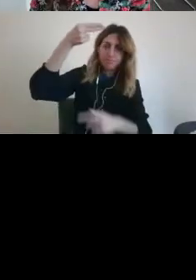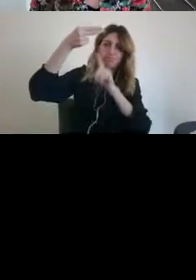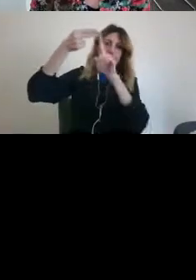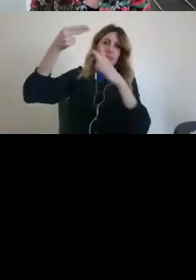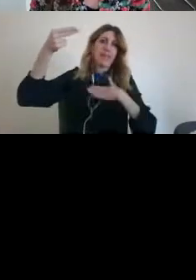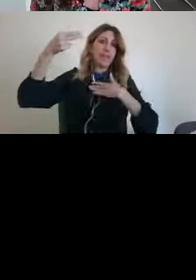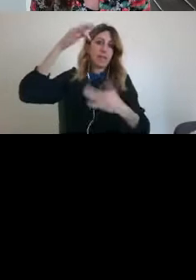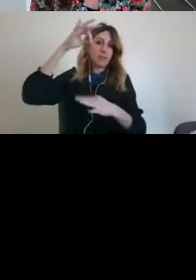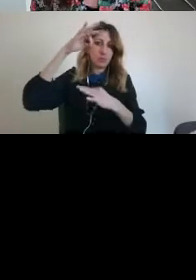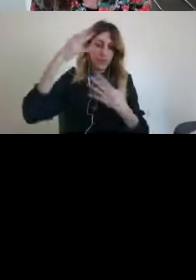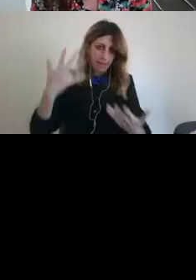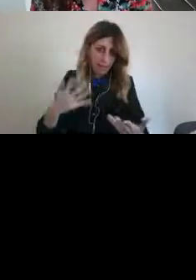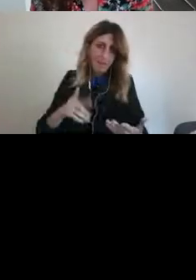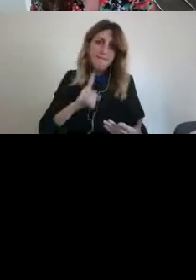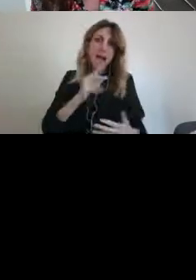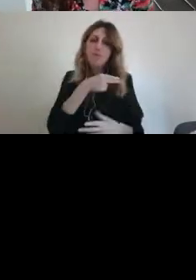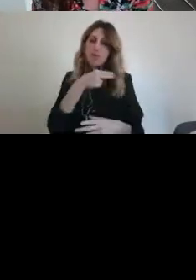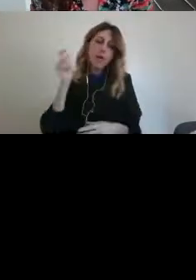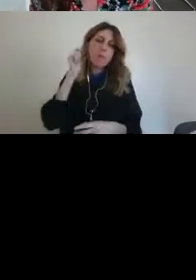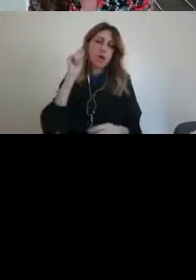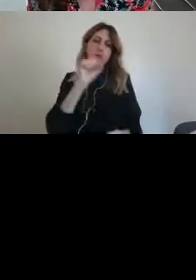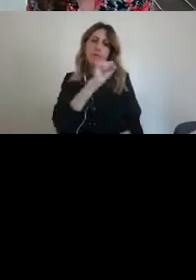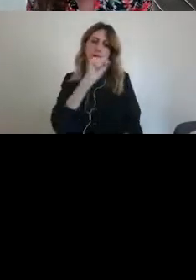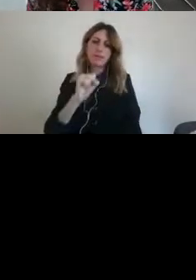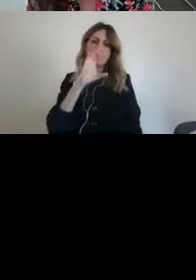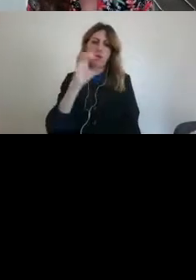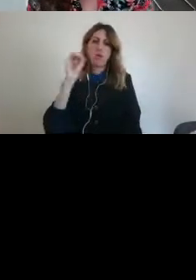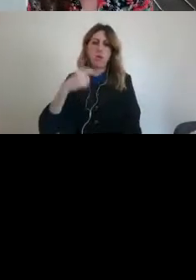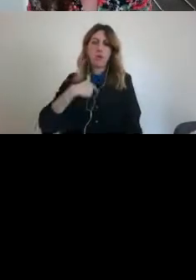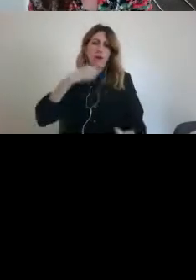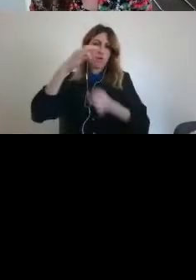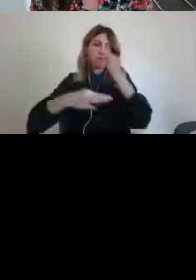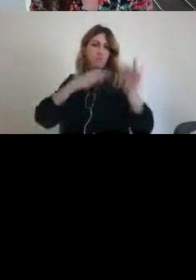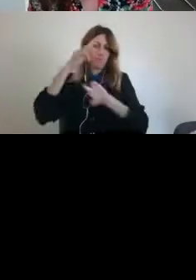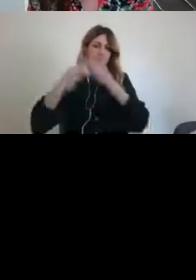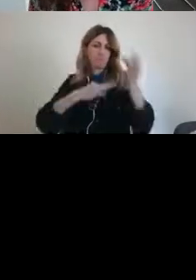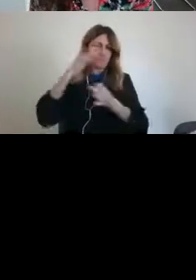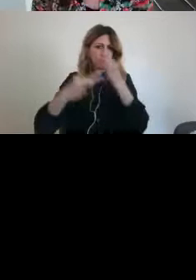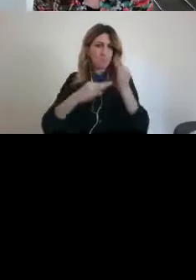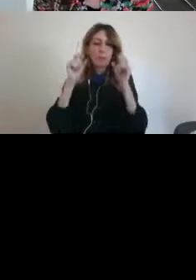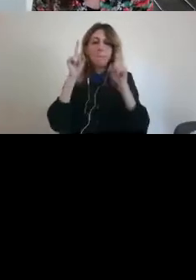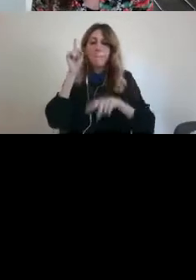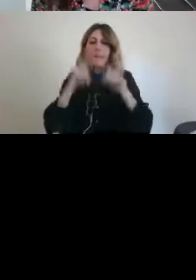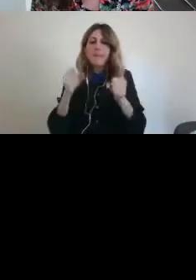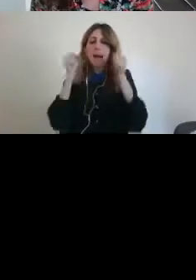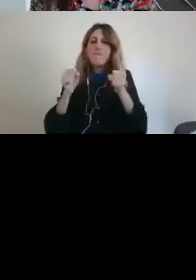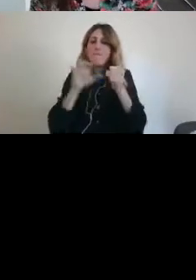lot of SEO courses to teach people the basics and a little bit more than just the basics of